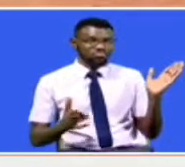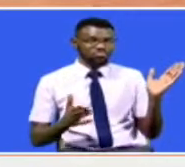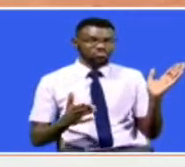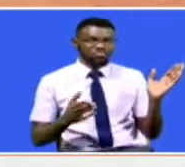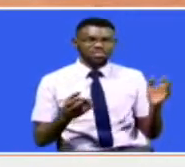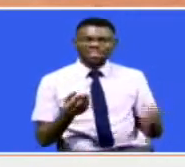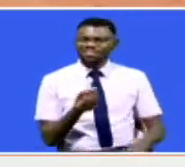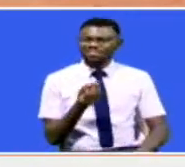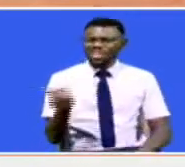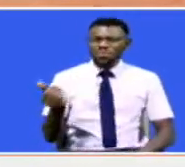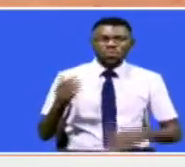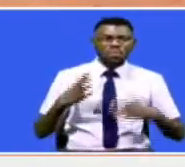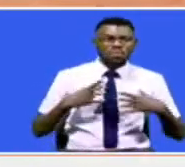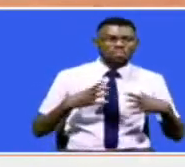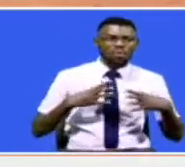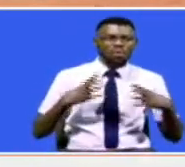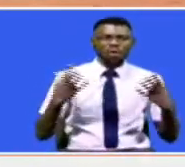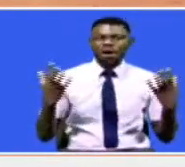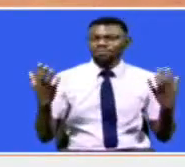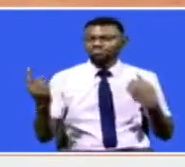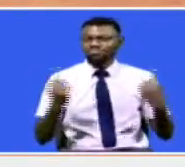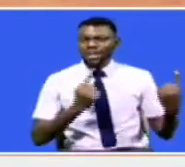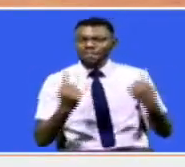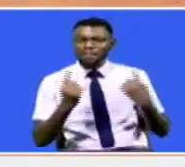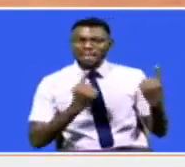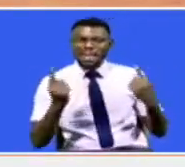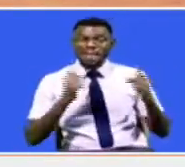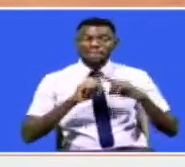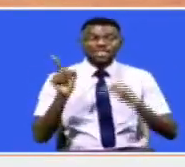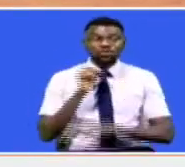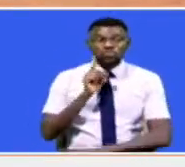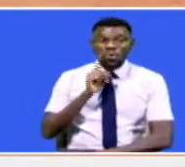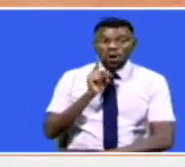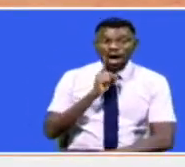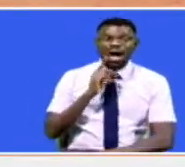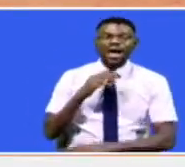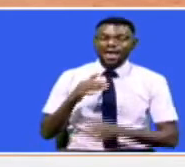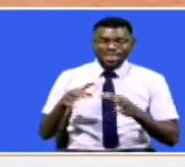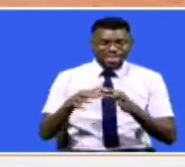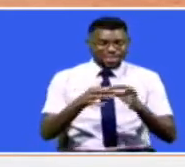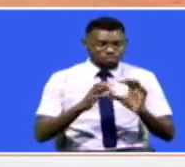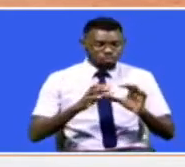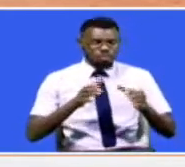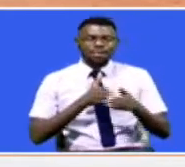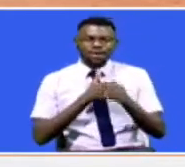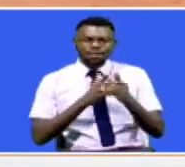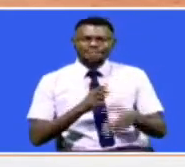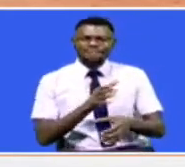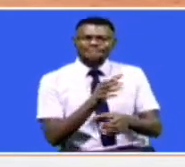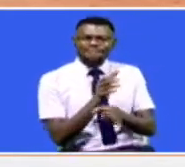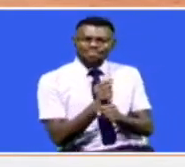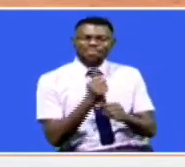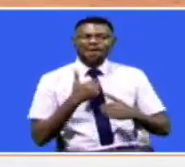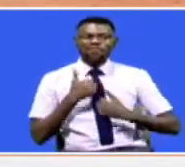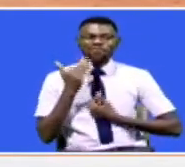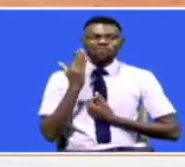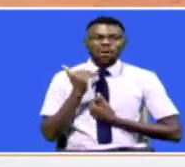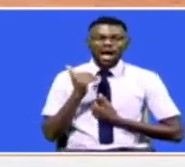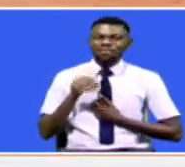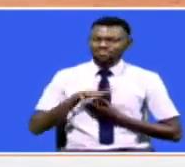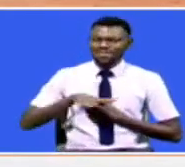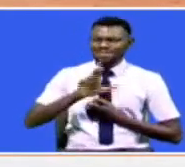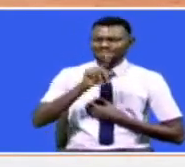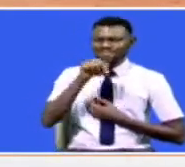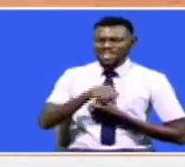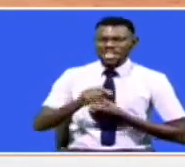a handful of people are congregating. But come tomorrow, Azimio leaders are confident that these very grounds will